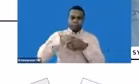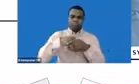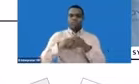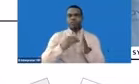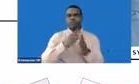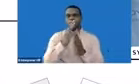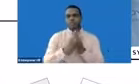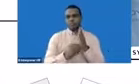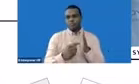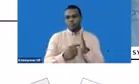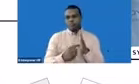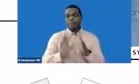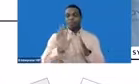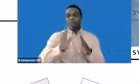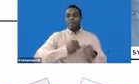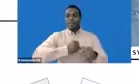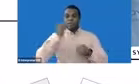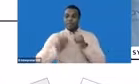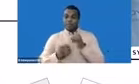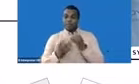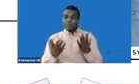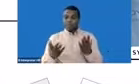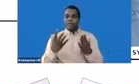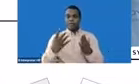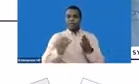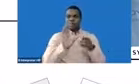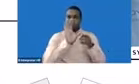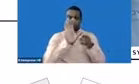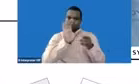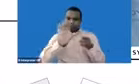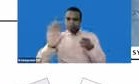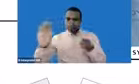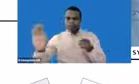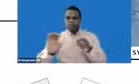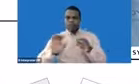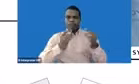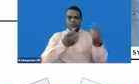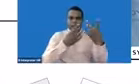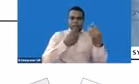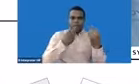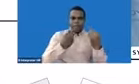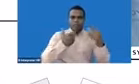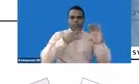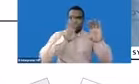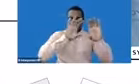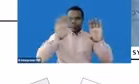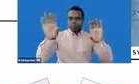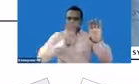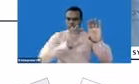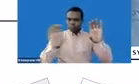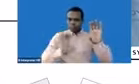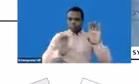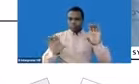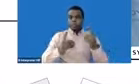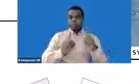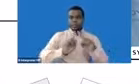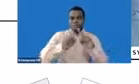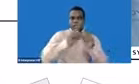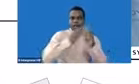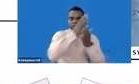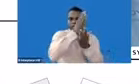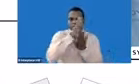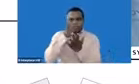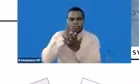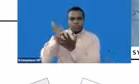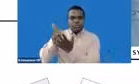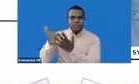the different types like phone, email, or forms. And there are some basic suggestions